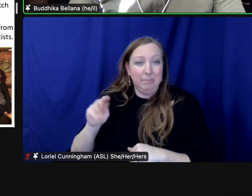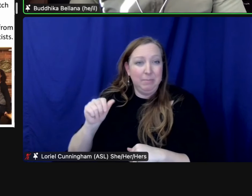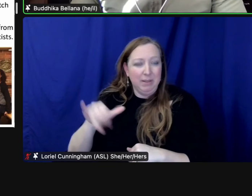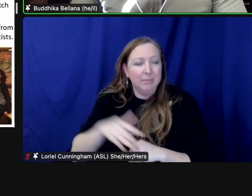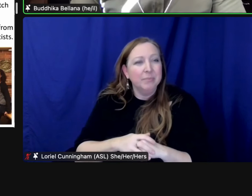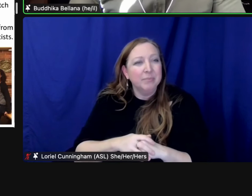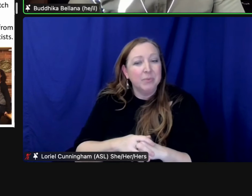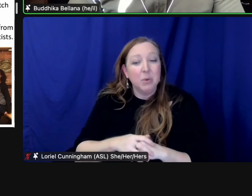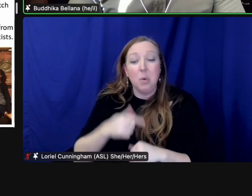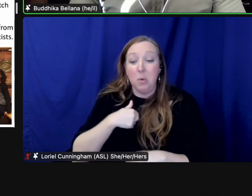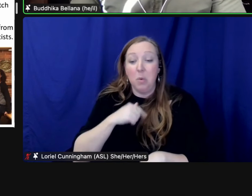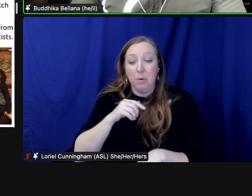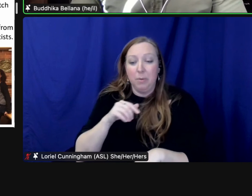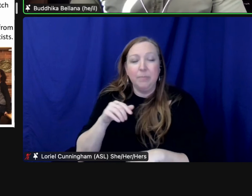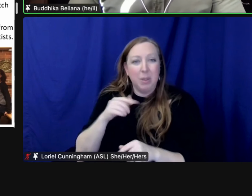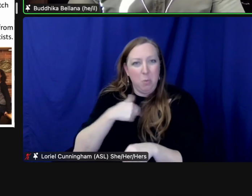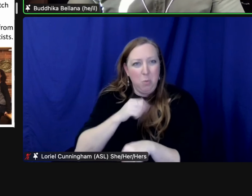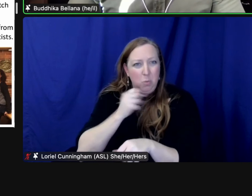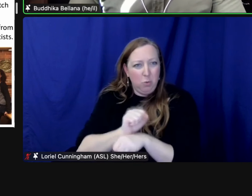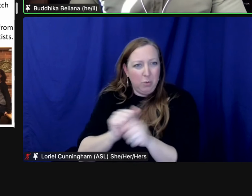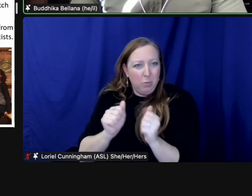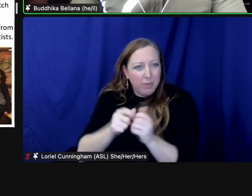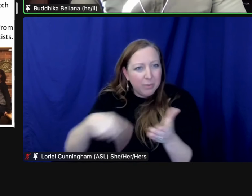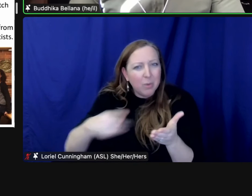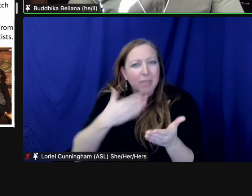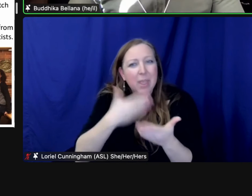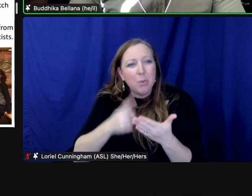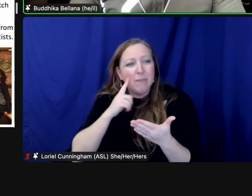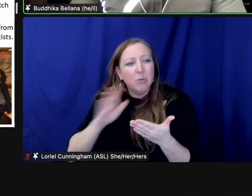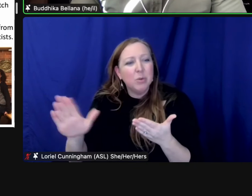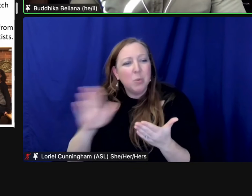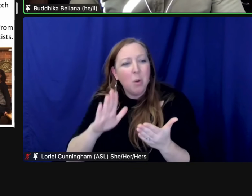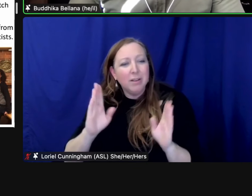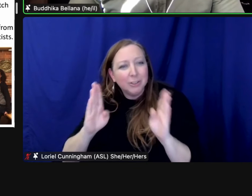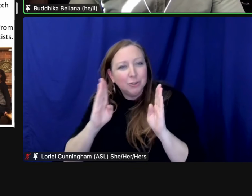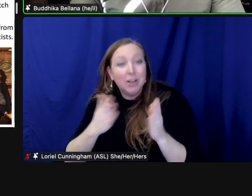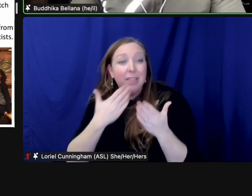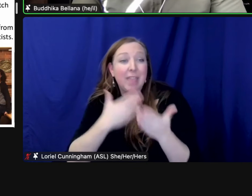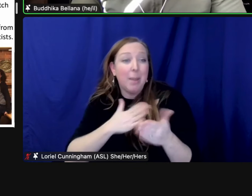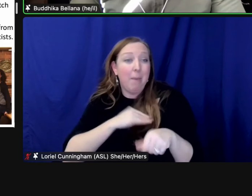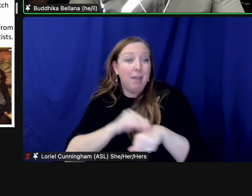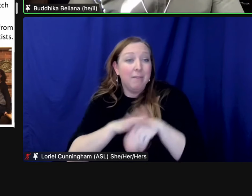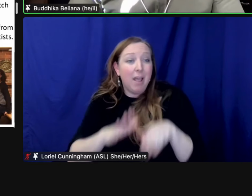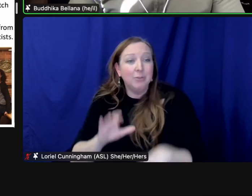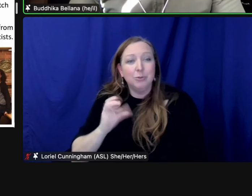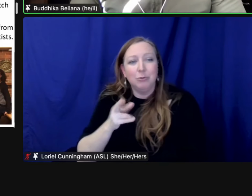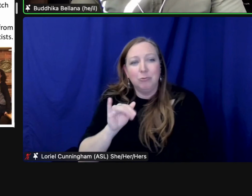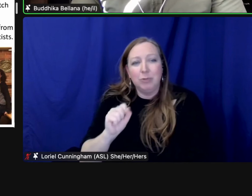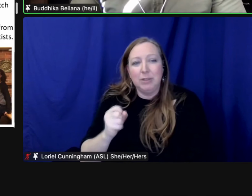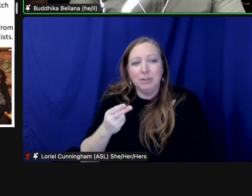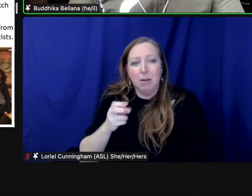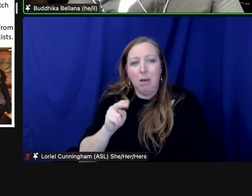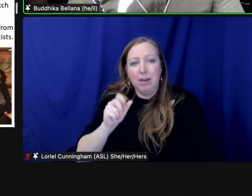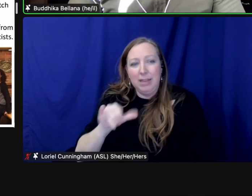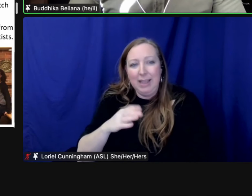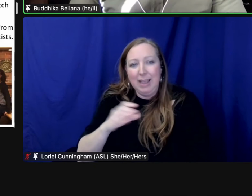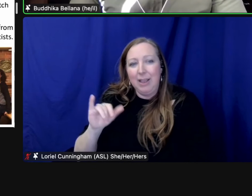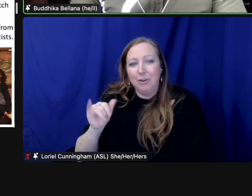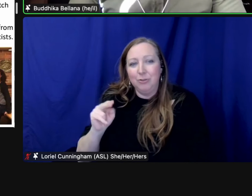time and attention, and I wanted to thank my postdoc advisors, Chris Honey and Janice Chen, for the excellent, and